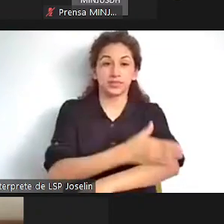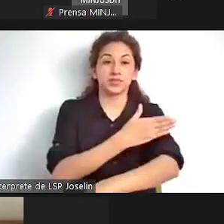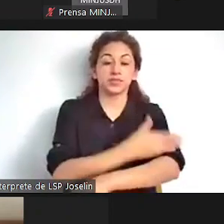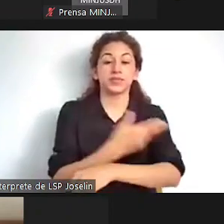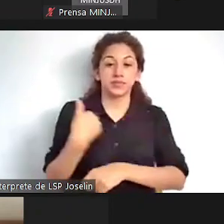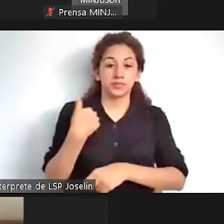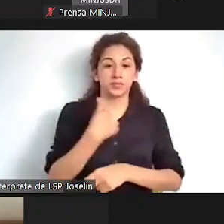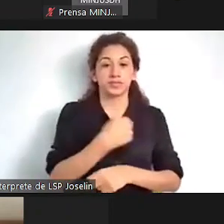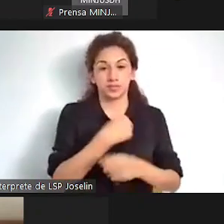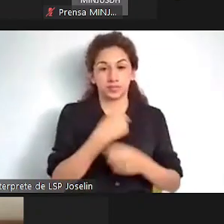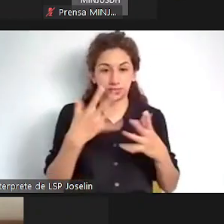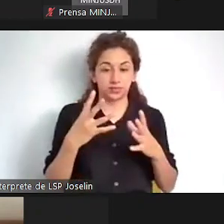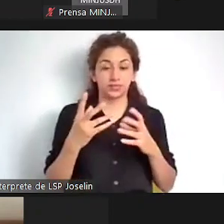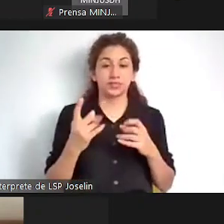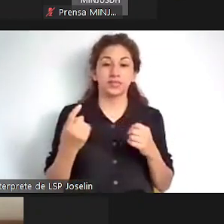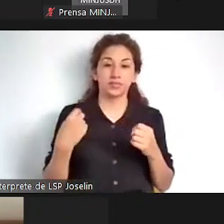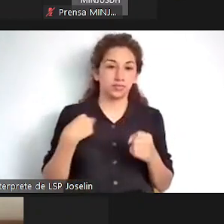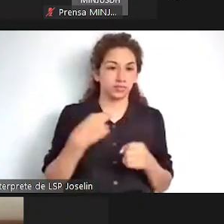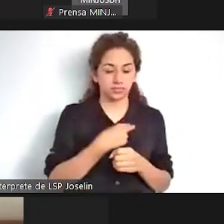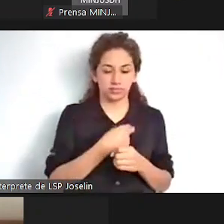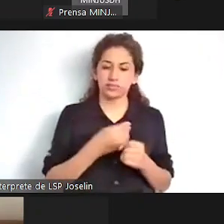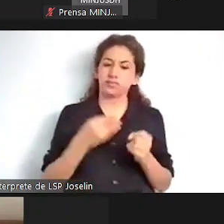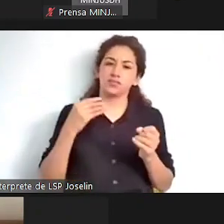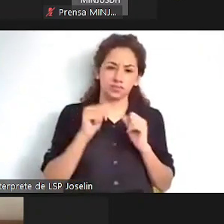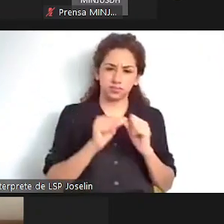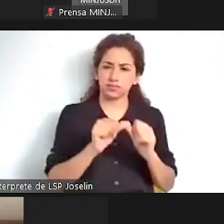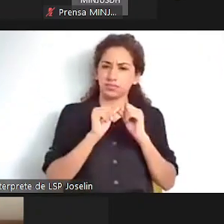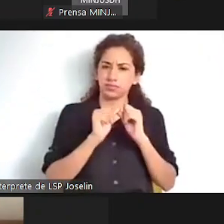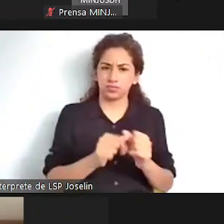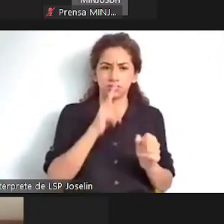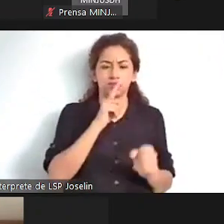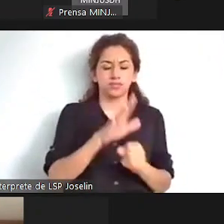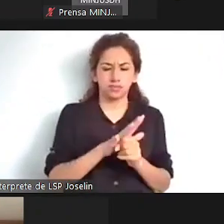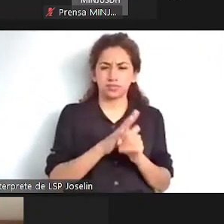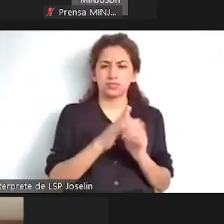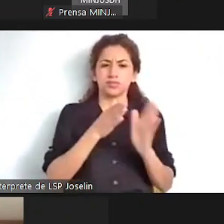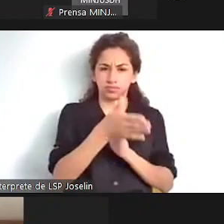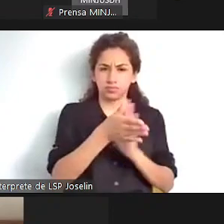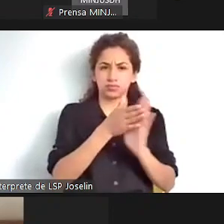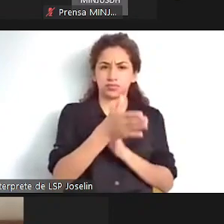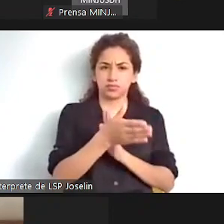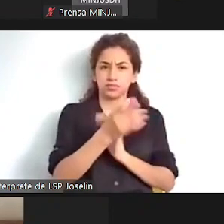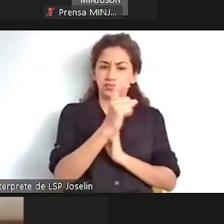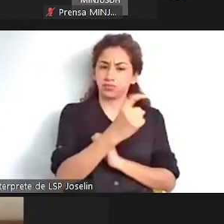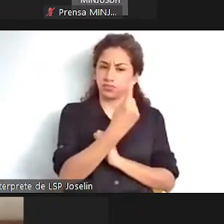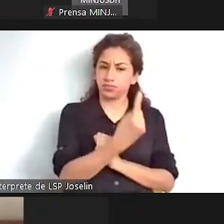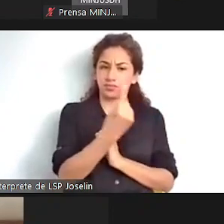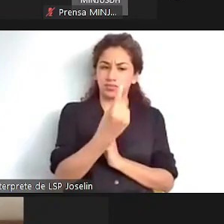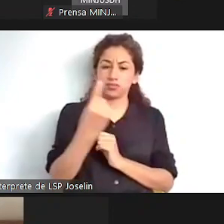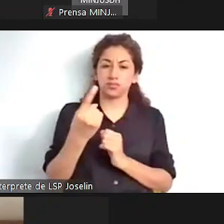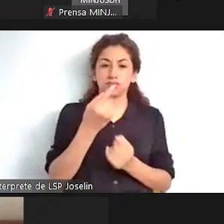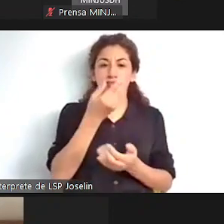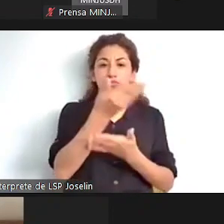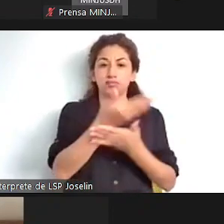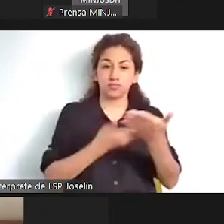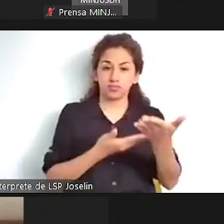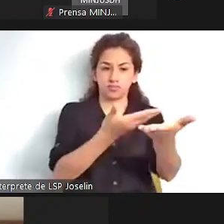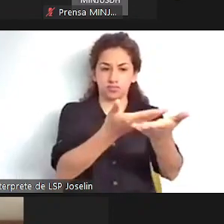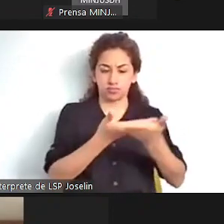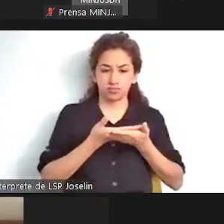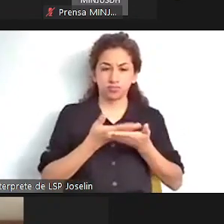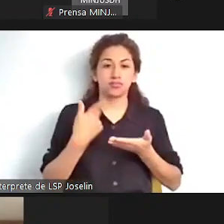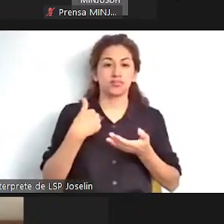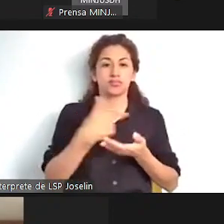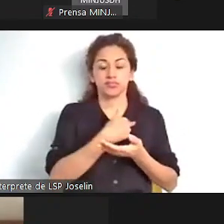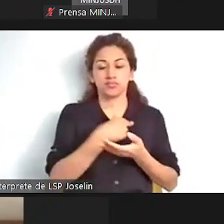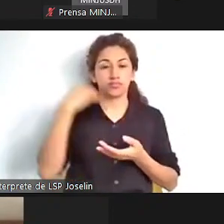uh these unions have had a very active and engaged participation in each one of the documents that